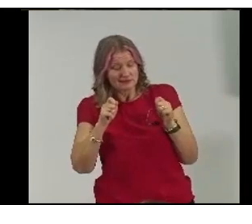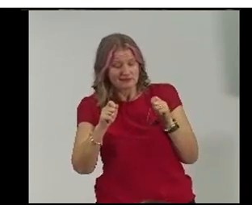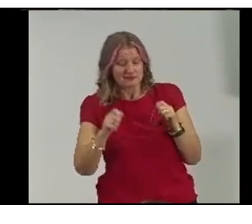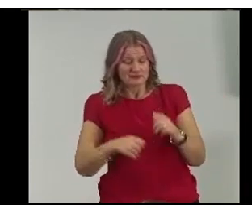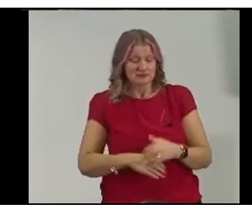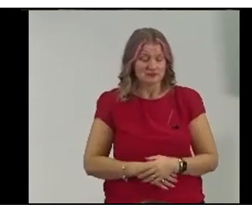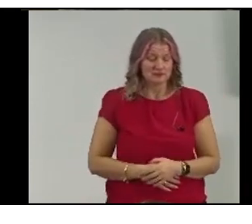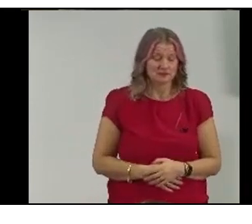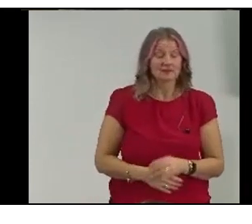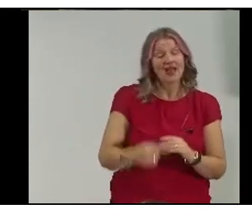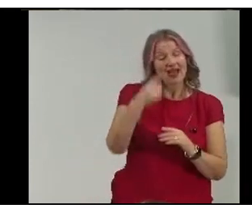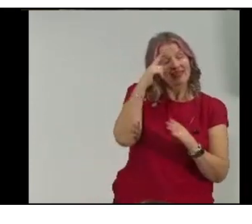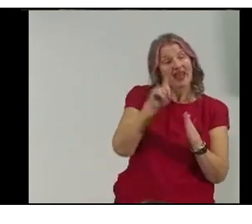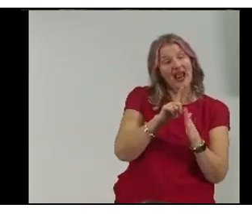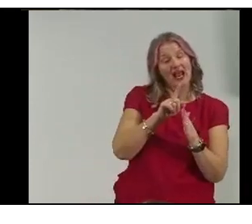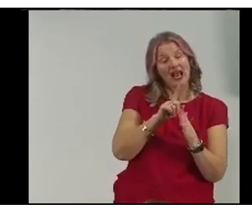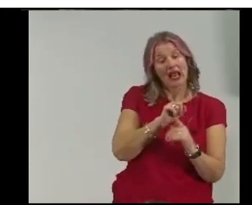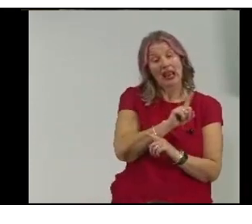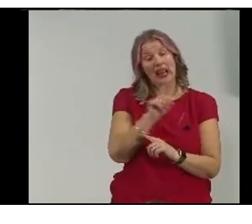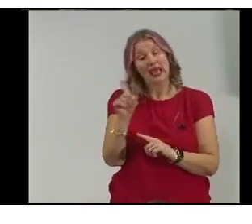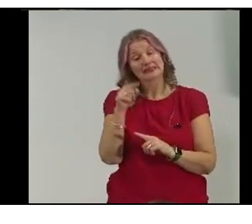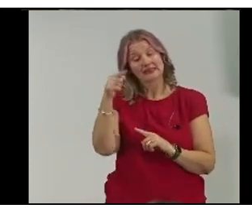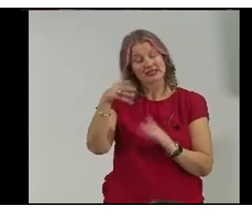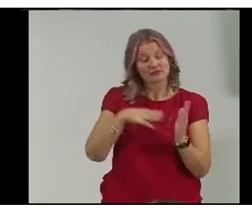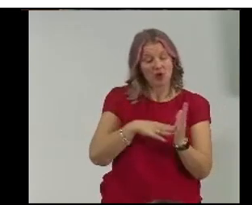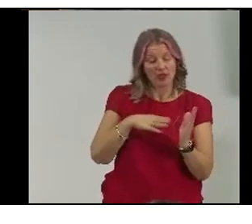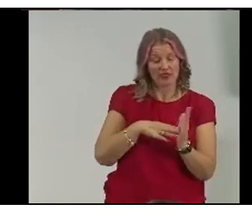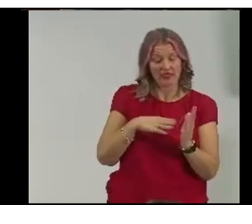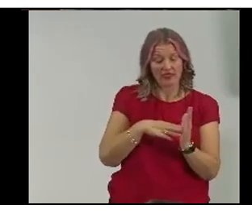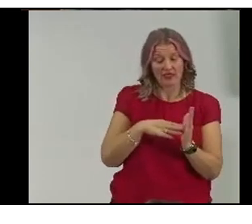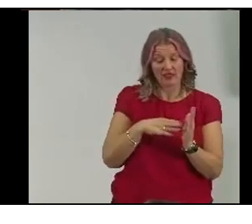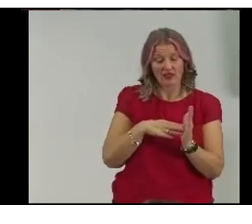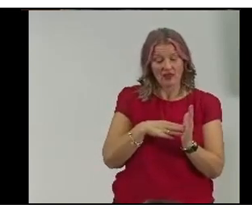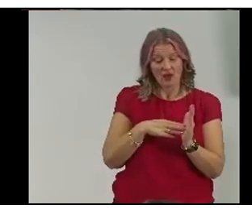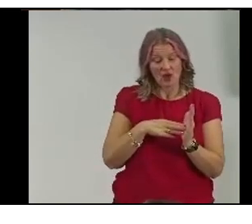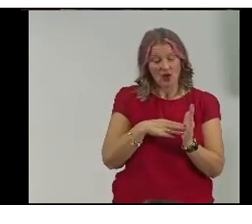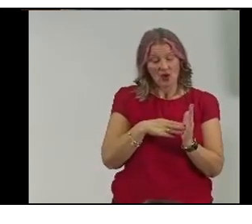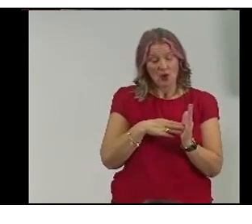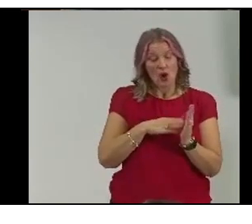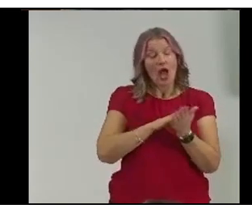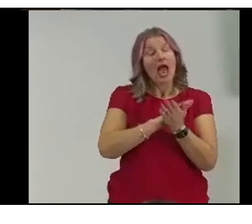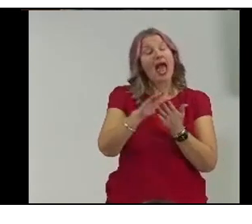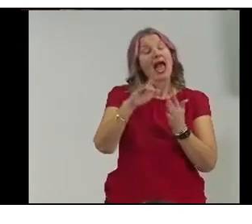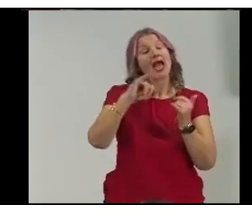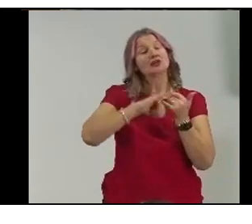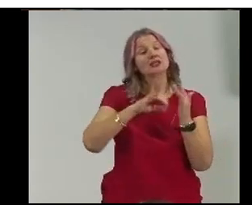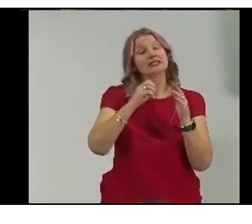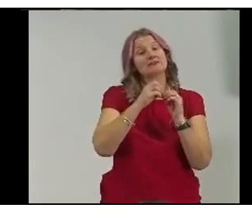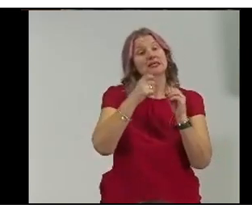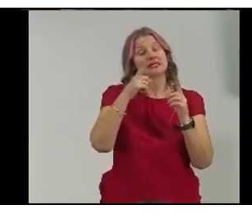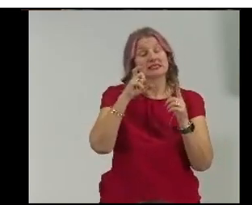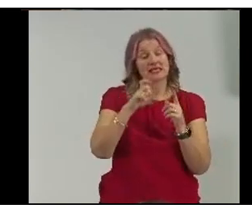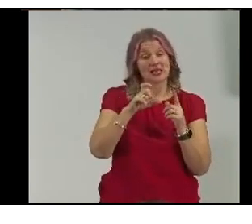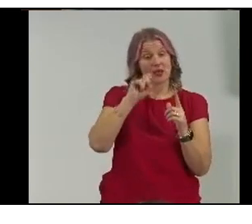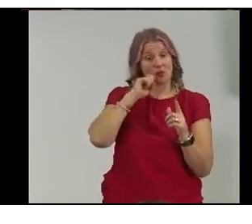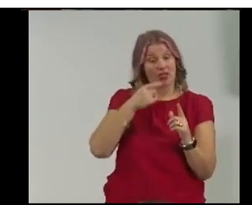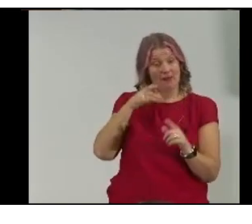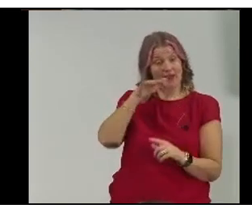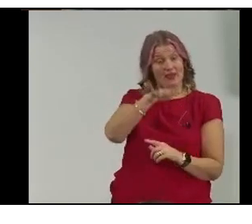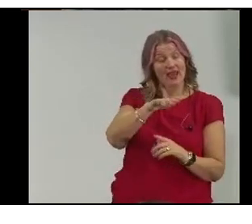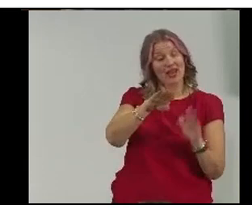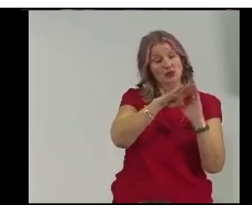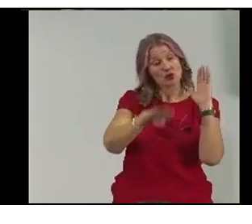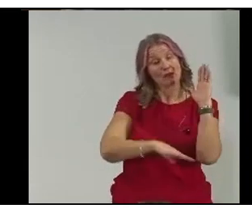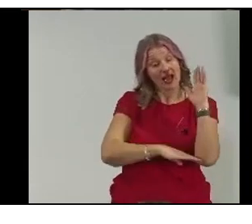you know, later this month we are hosting a Rugby Sevens event in Dubai, and I'm delighted that we are able to partner with